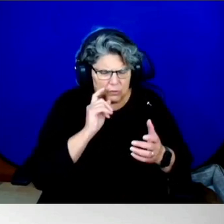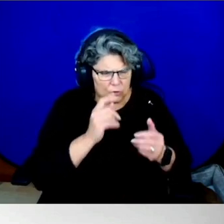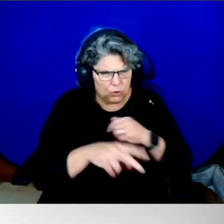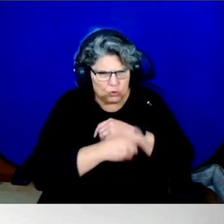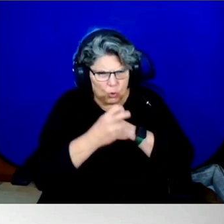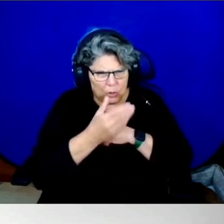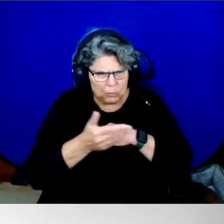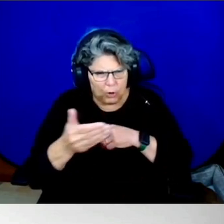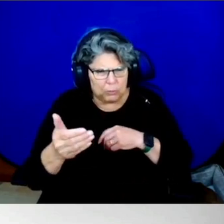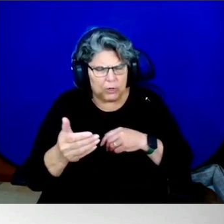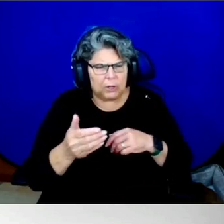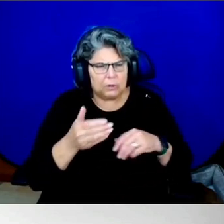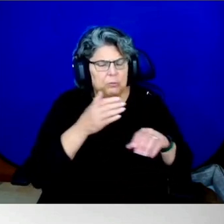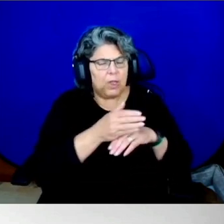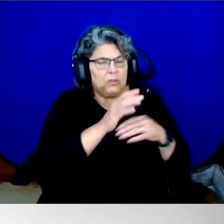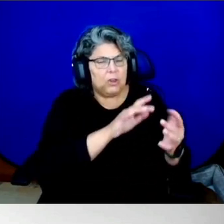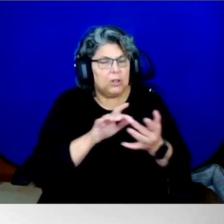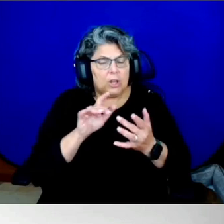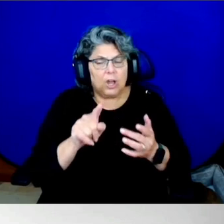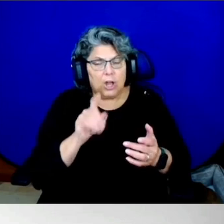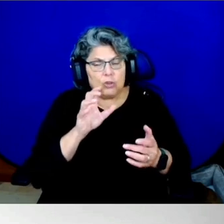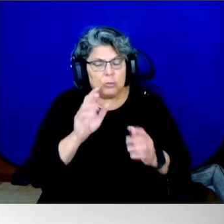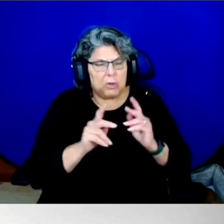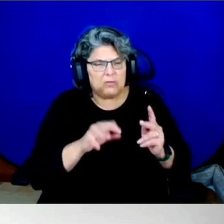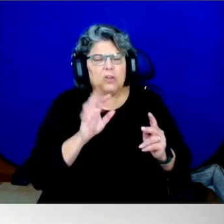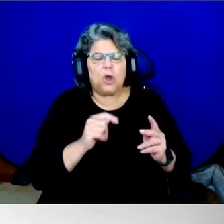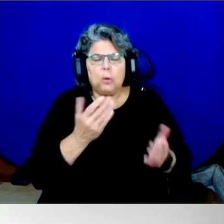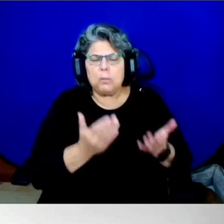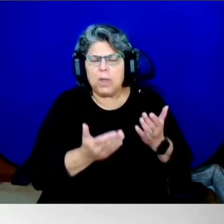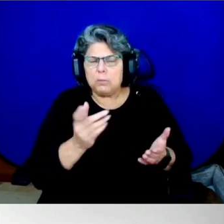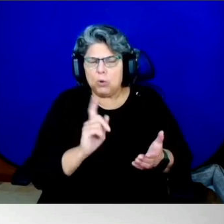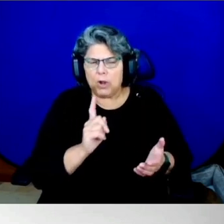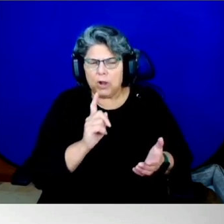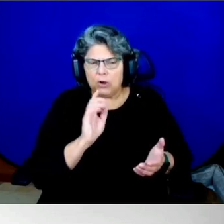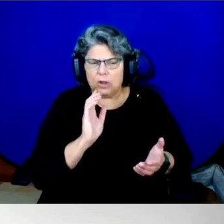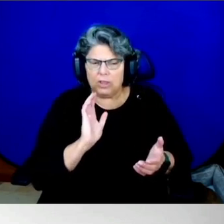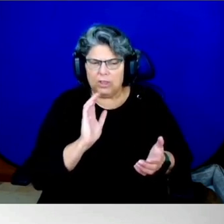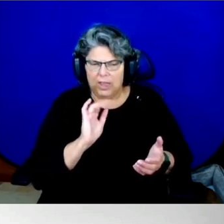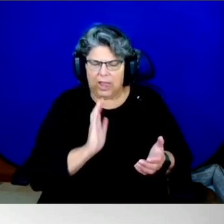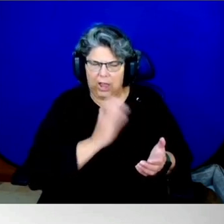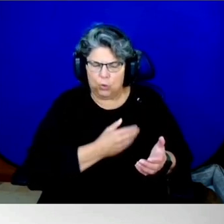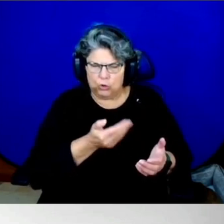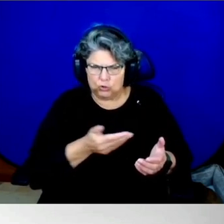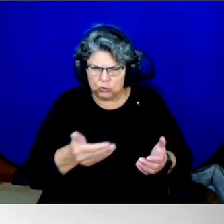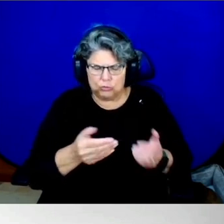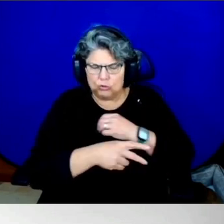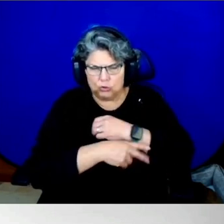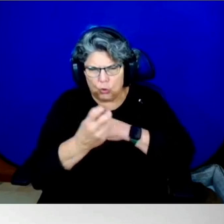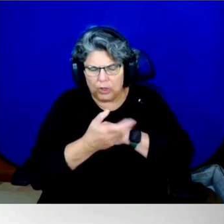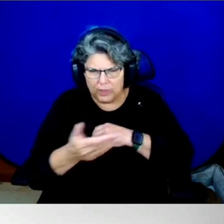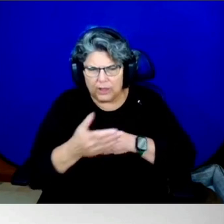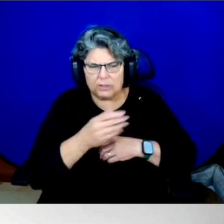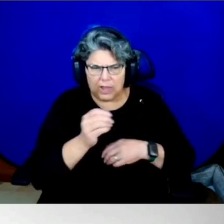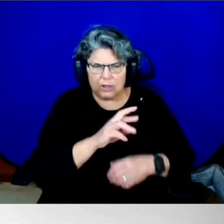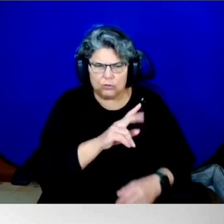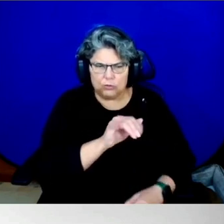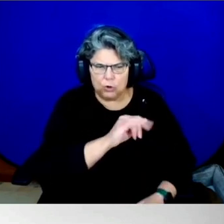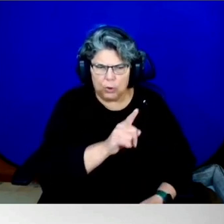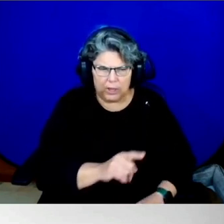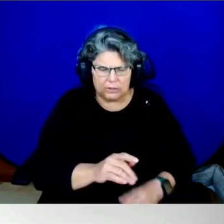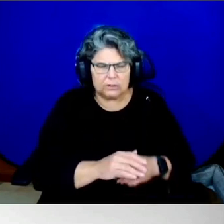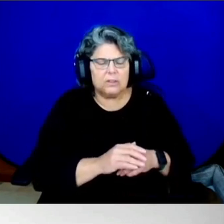investigation, deputies received information about the possible whereabouts of the stolen property and Ruelas. When checking the area, they identified